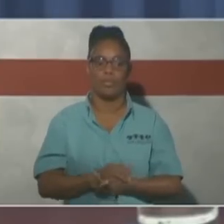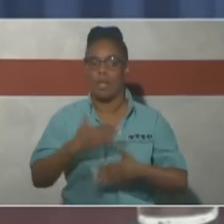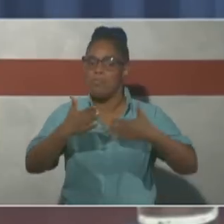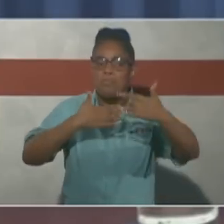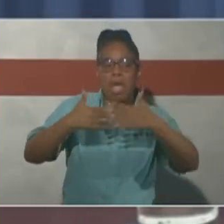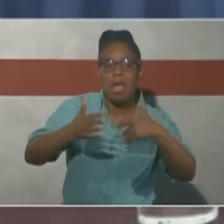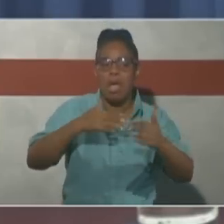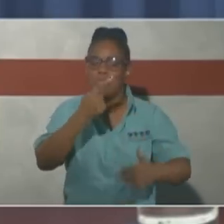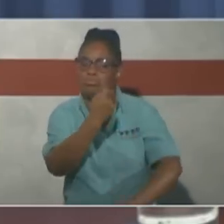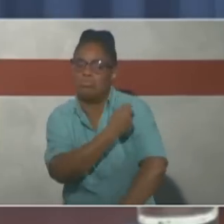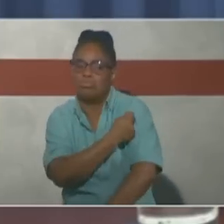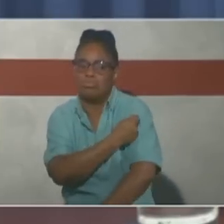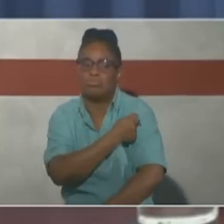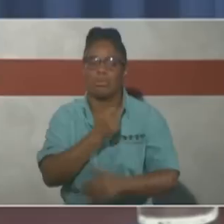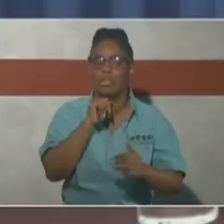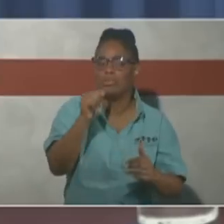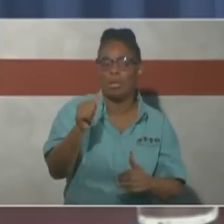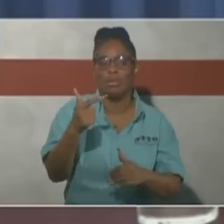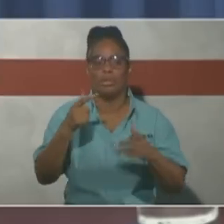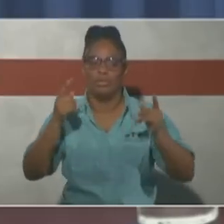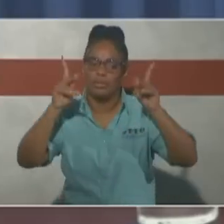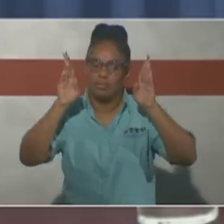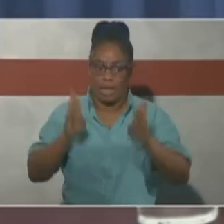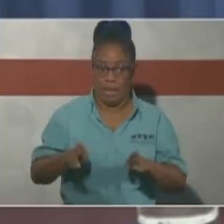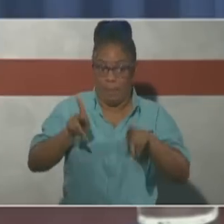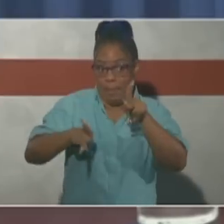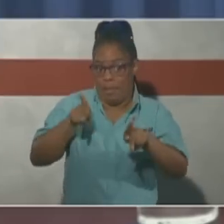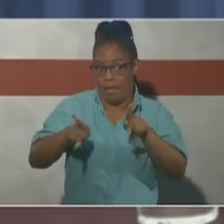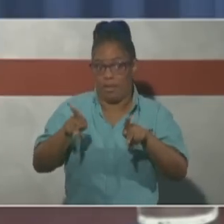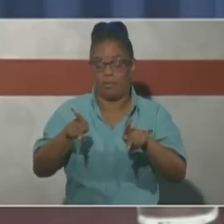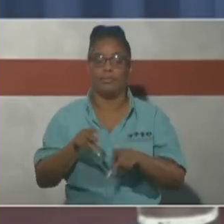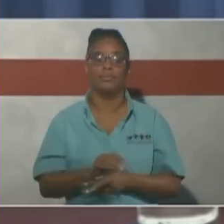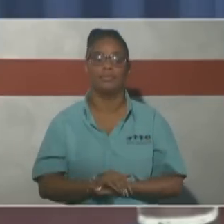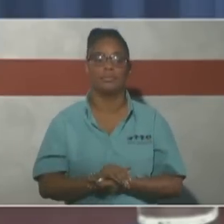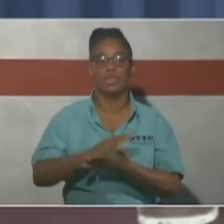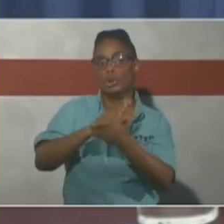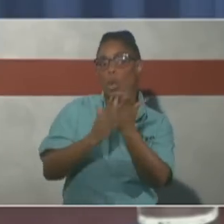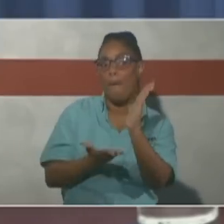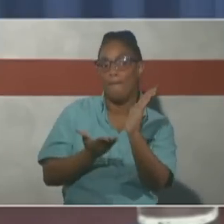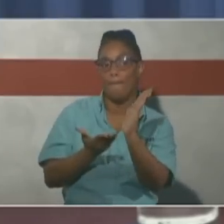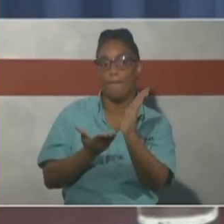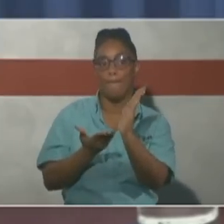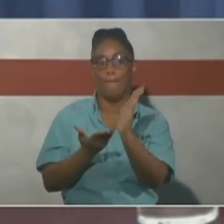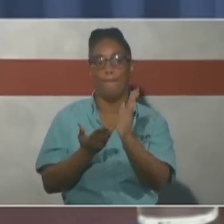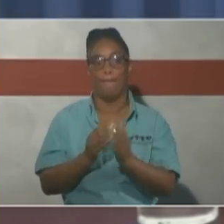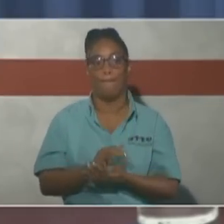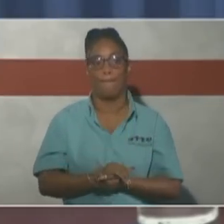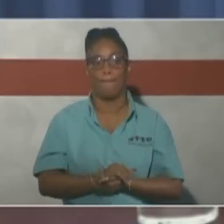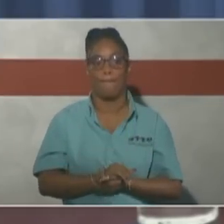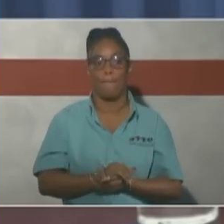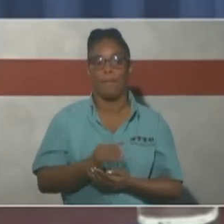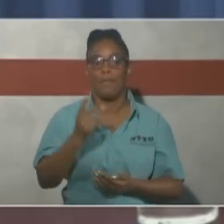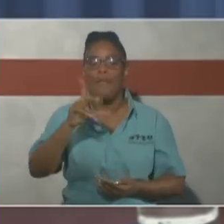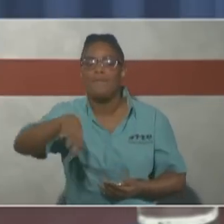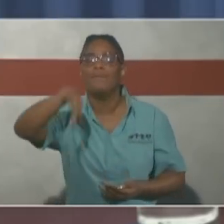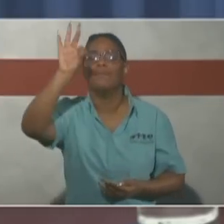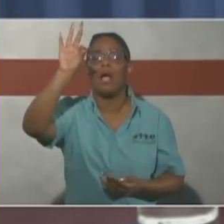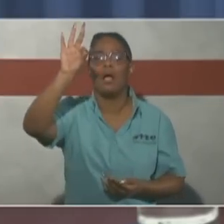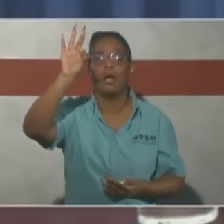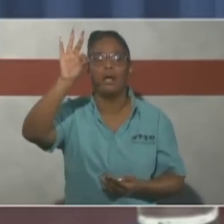reactive. So it shows that out of the 949 samples chosen at random,